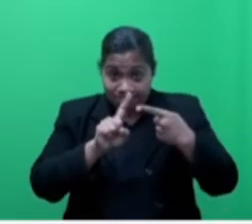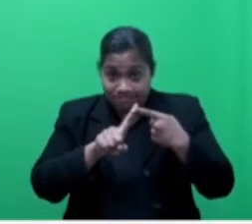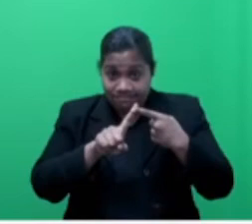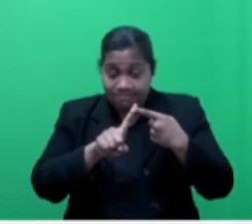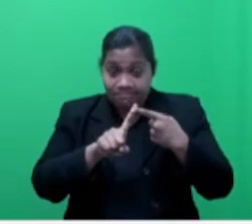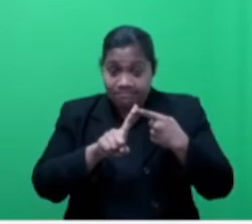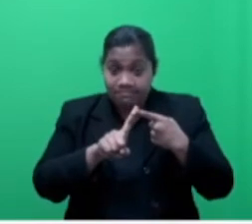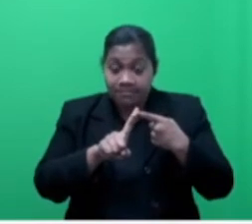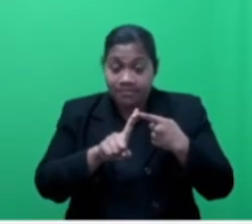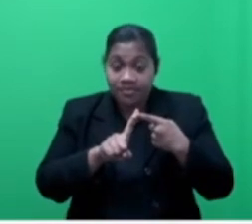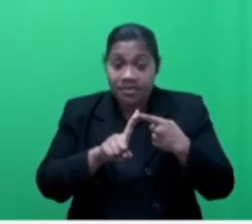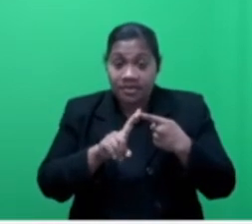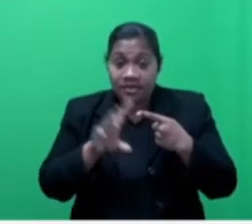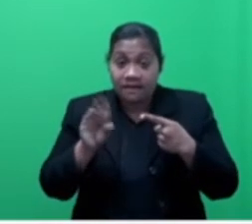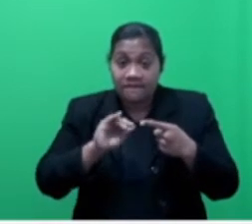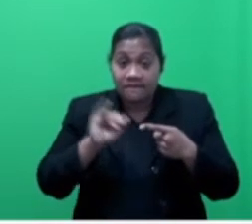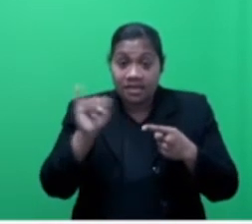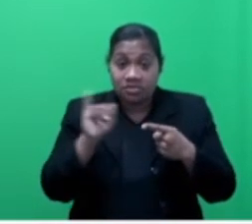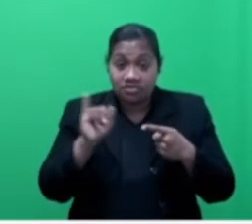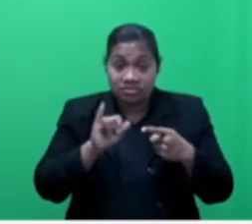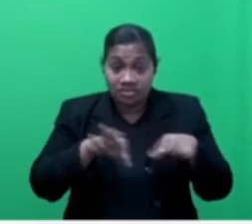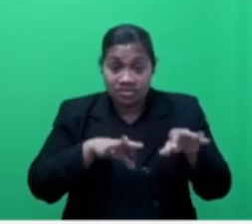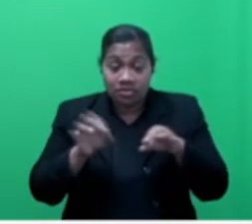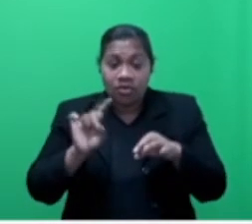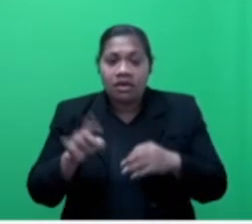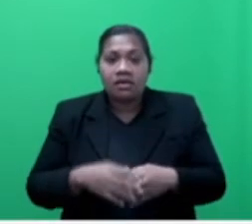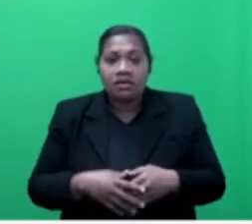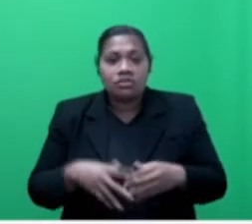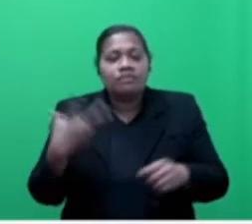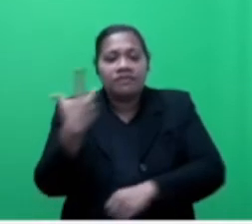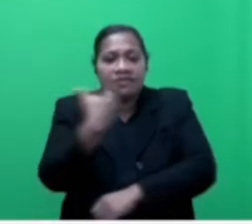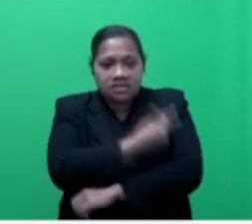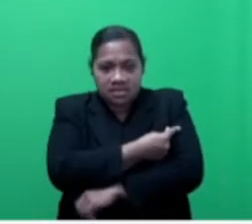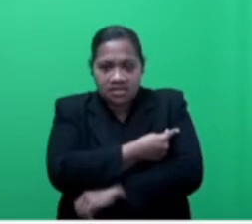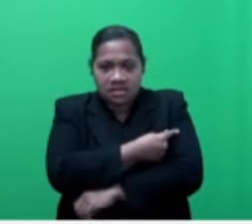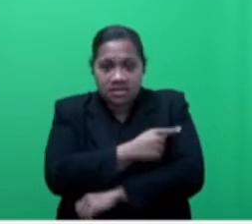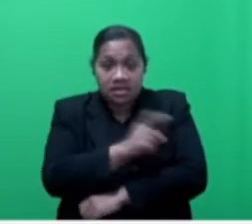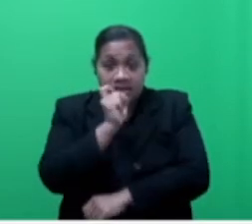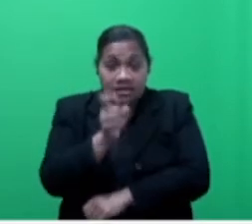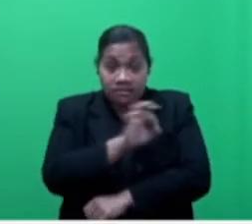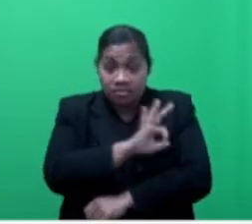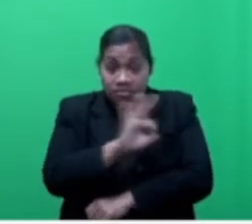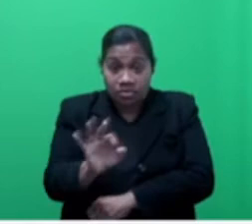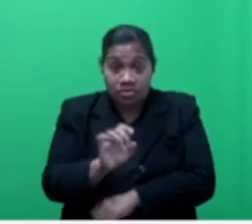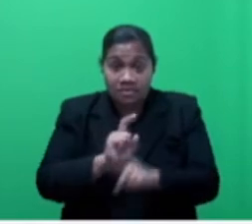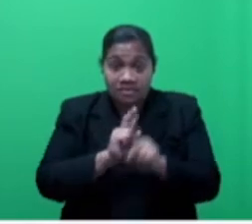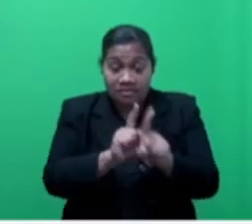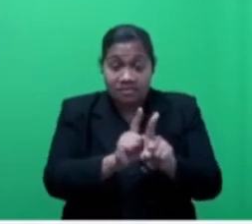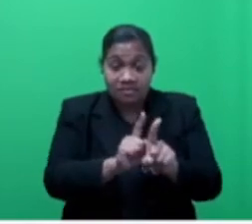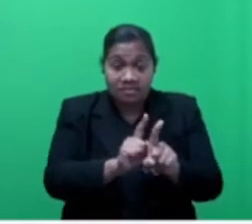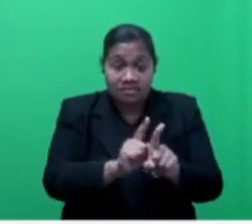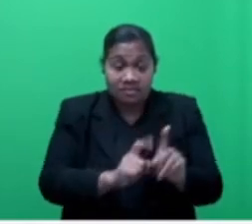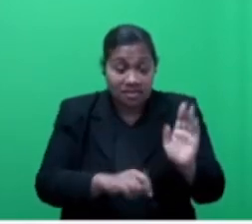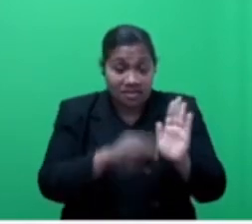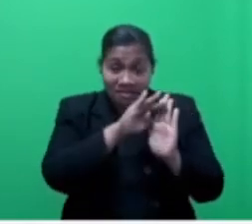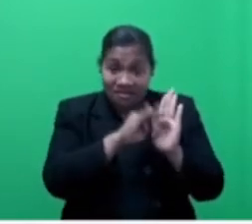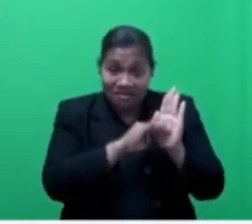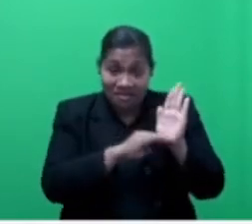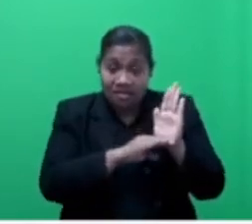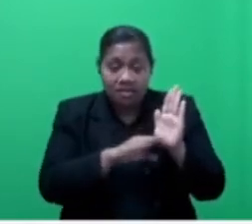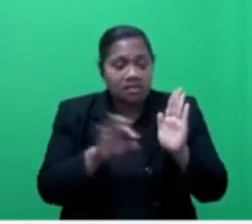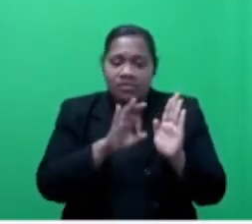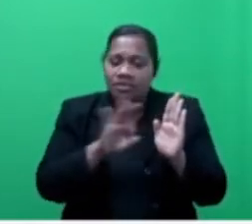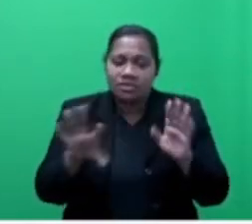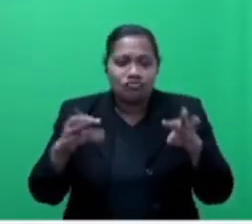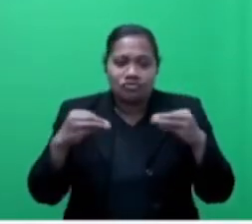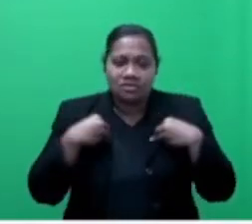the insurance scheme was that you have to be vaccinated. If you did not comply with that requirement, obviously you will not receive the